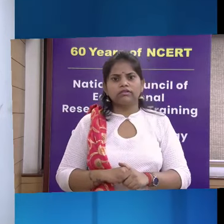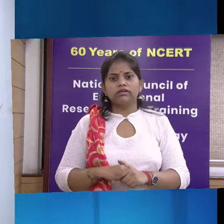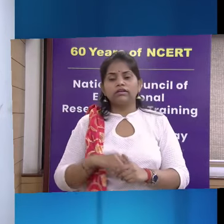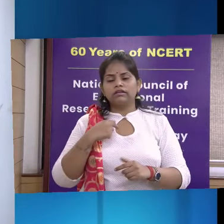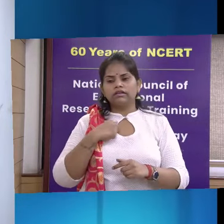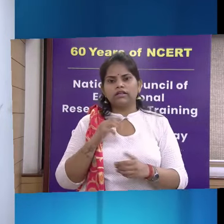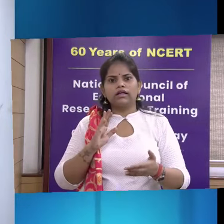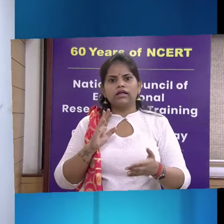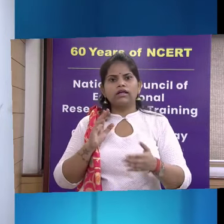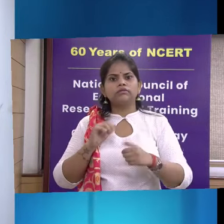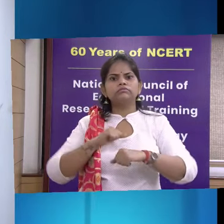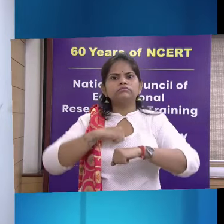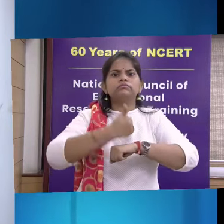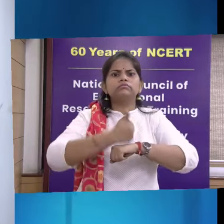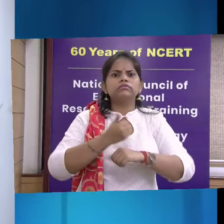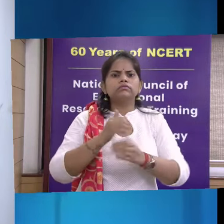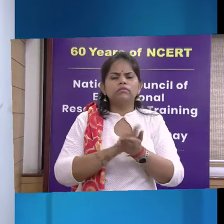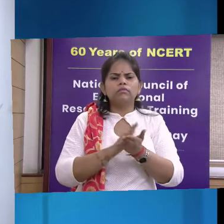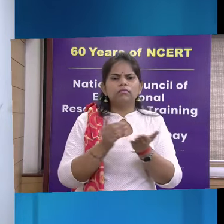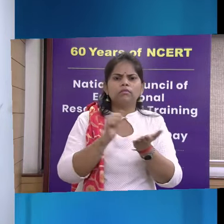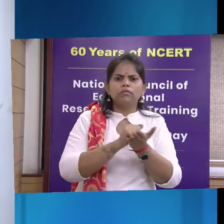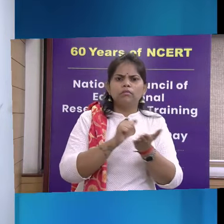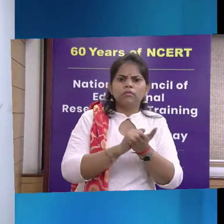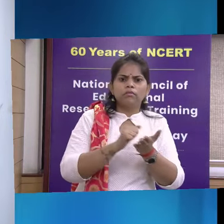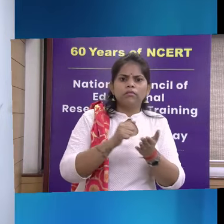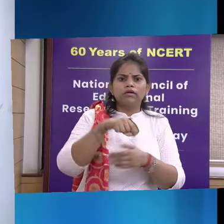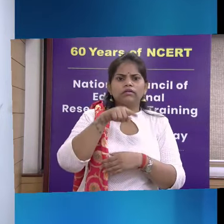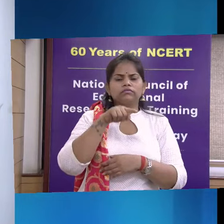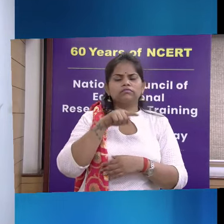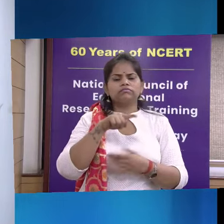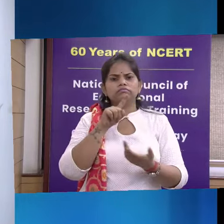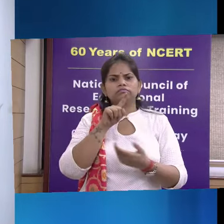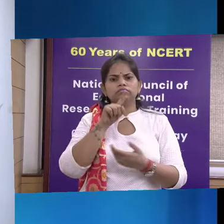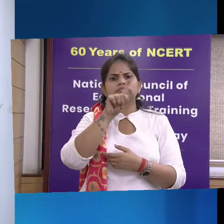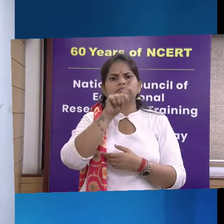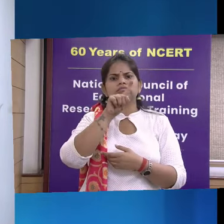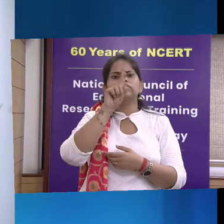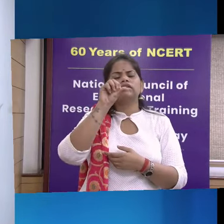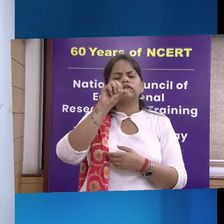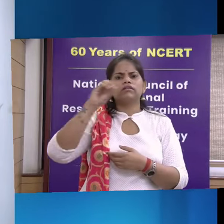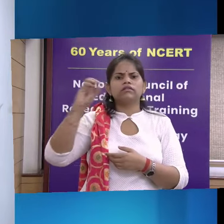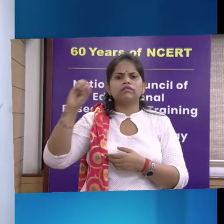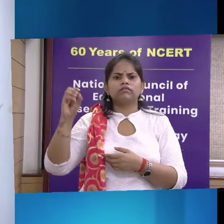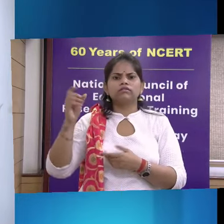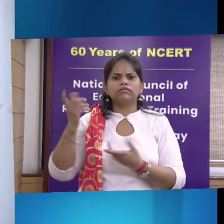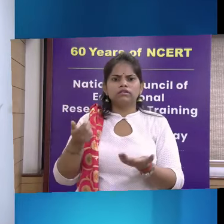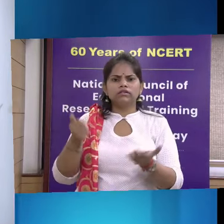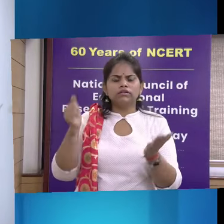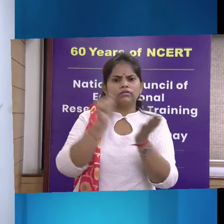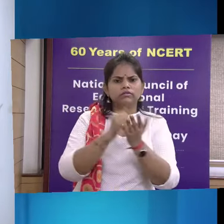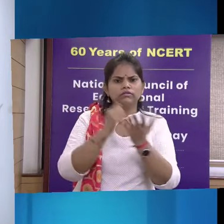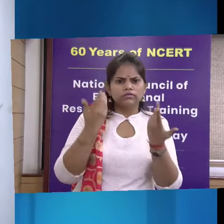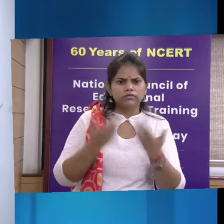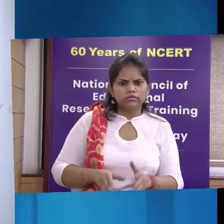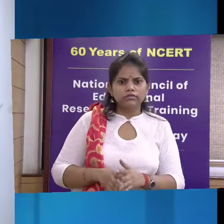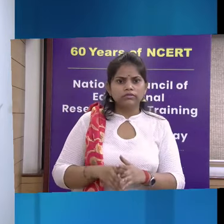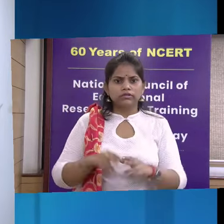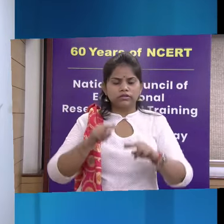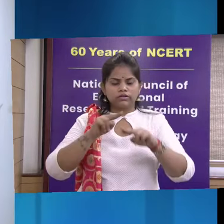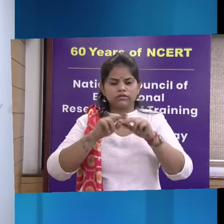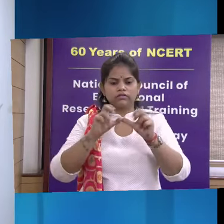in 1903 newspaper in Illinois published a fable